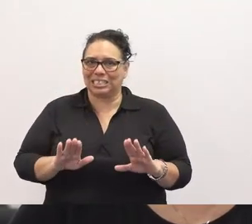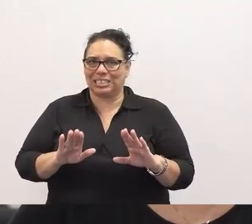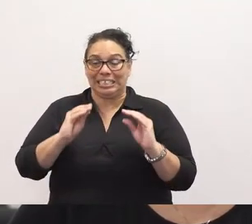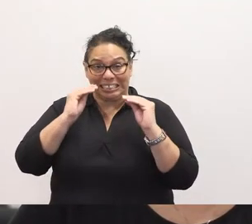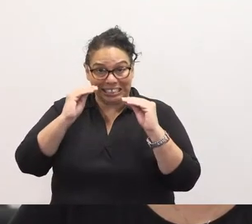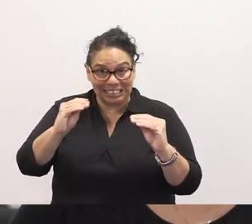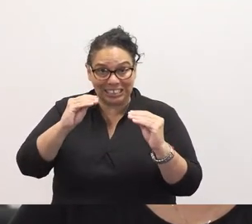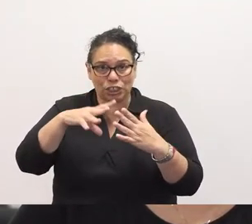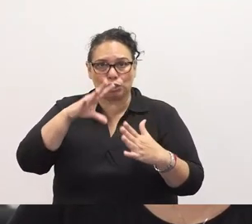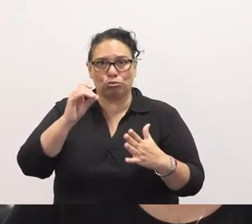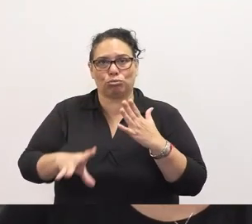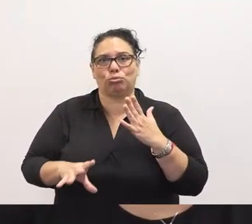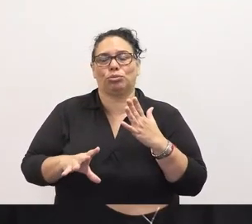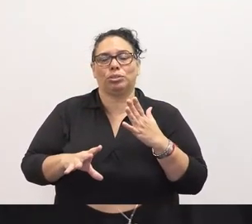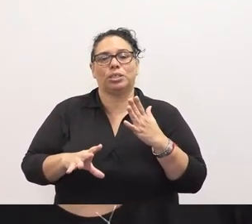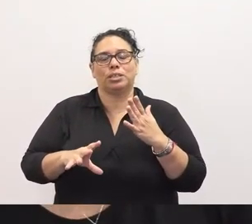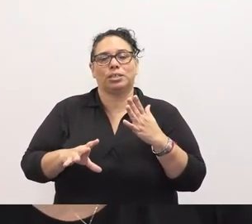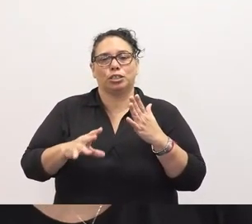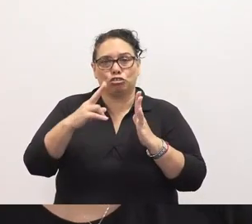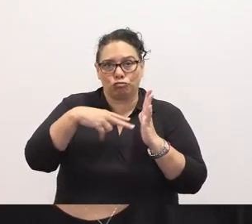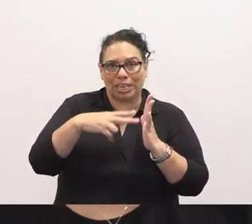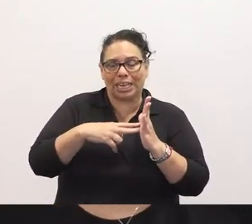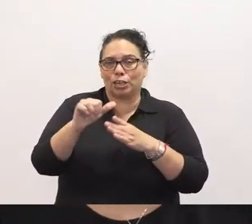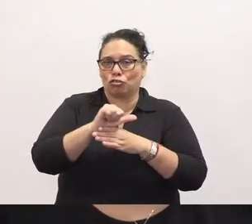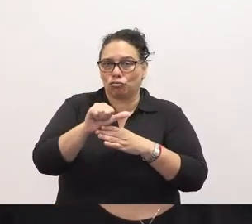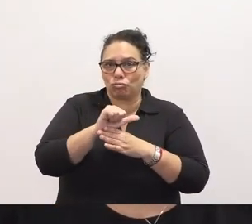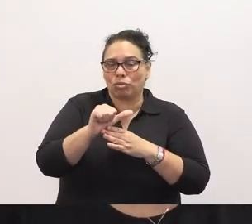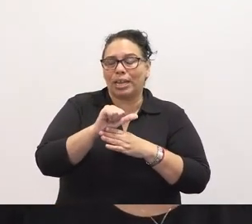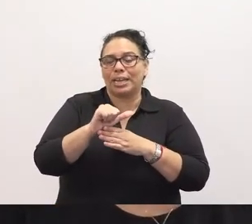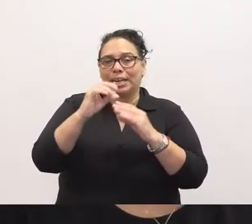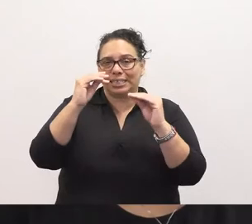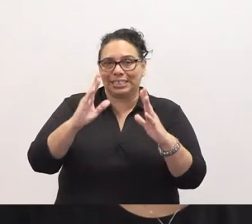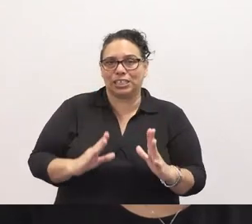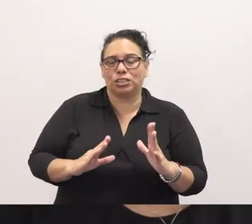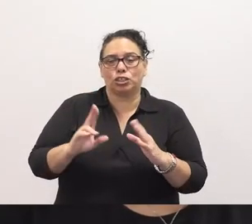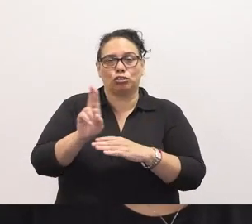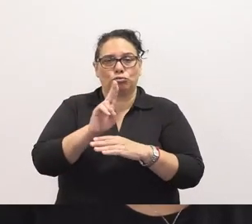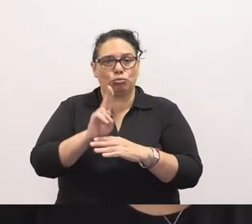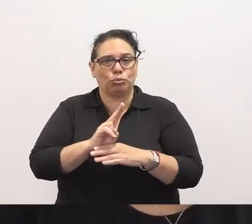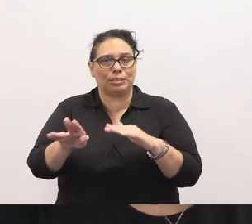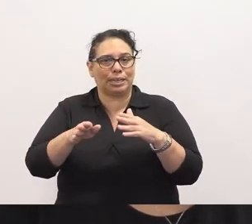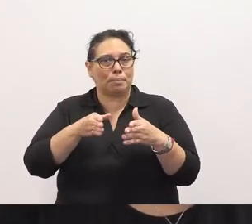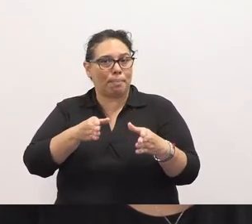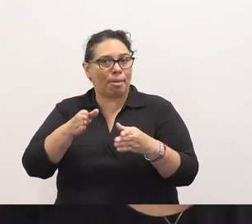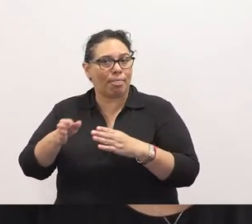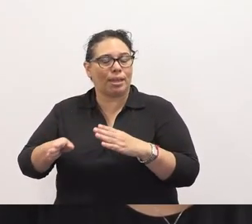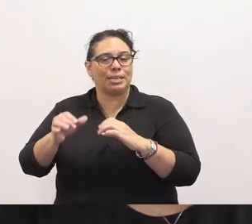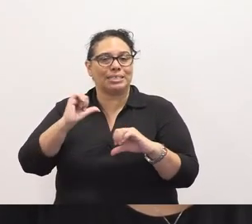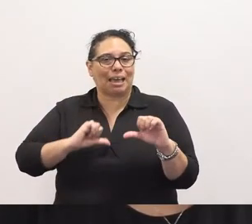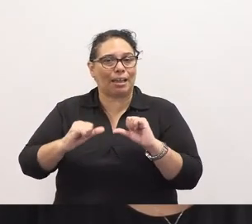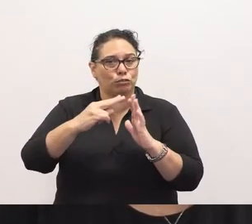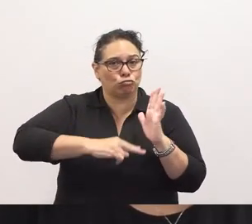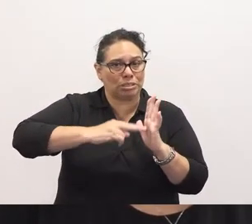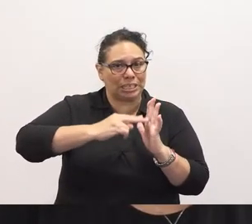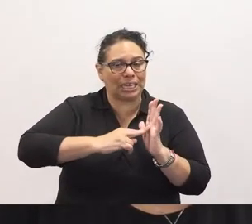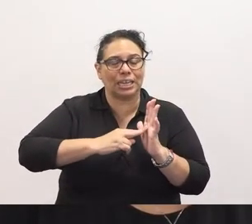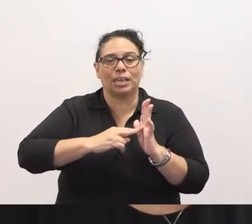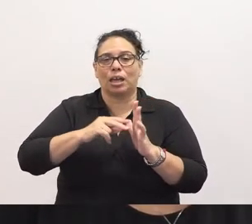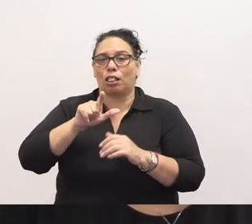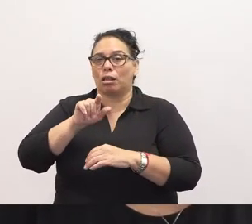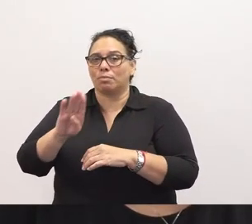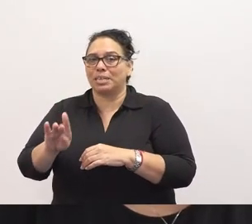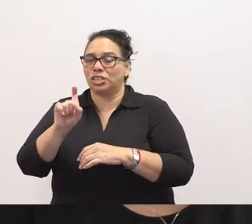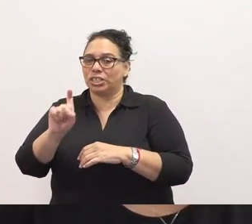read. Train your teachers using methods based in the science of reading. Long Beach needs to make early literacy a